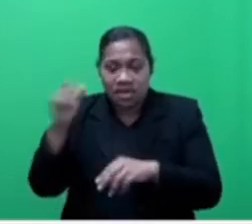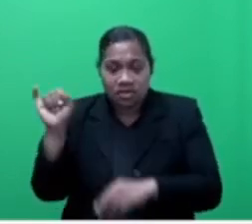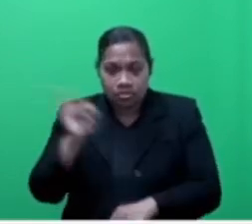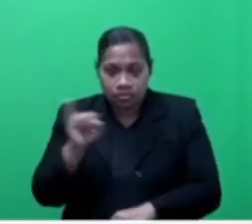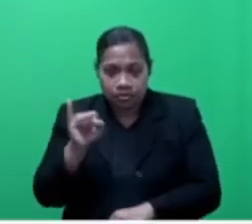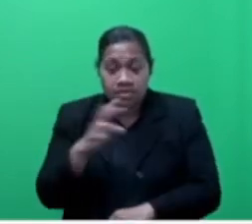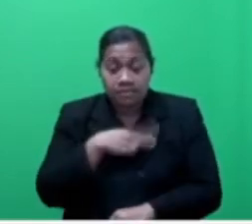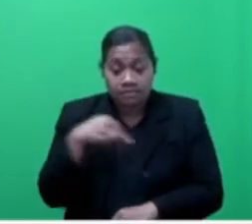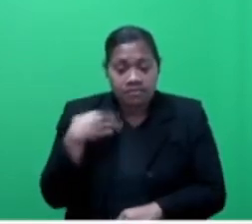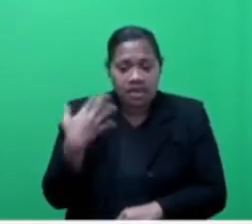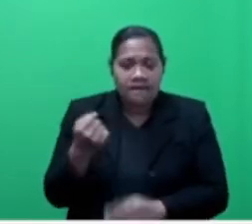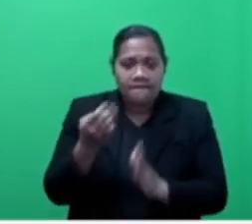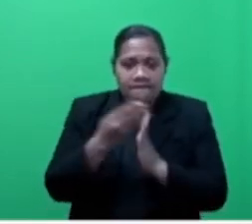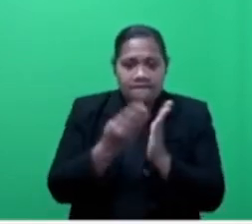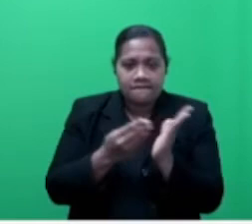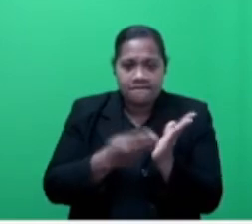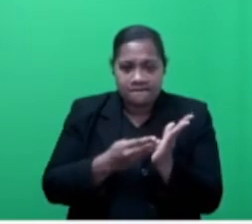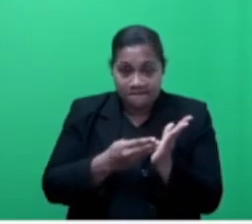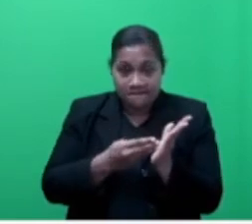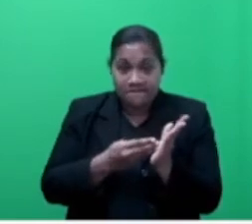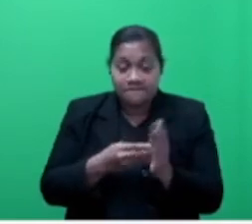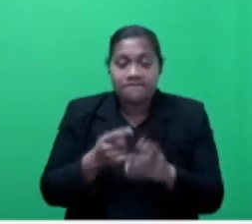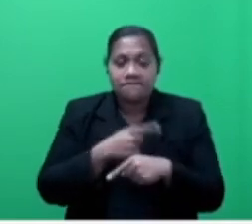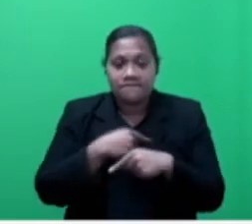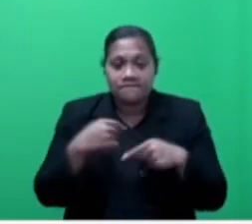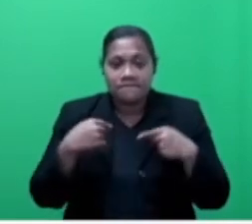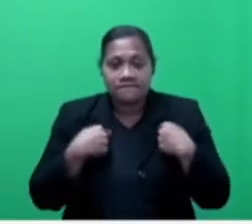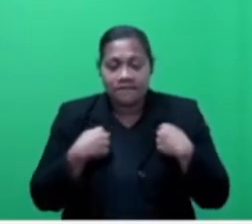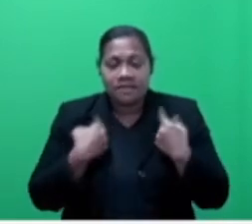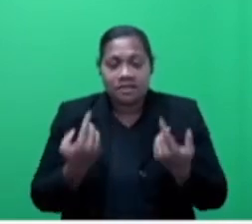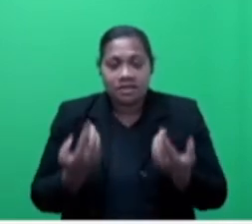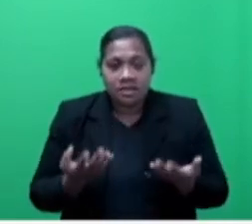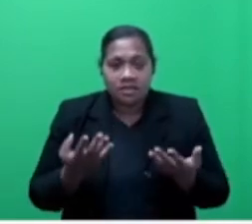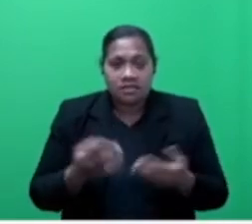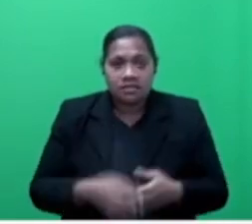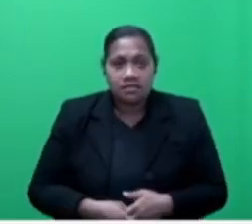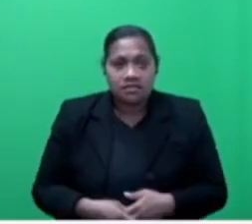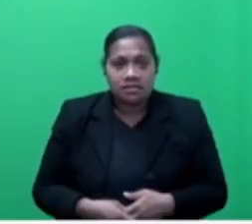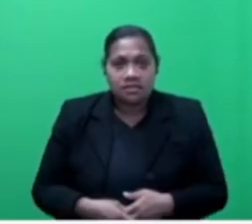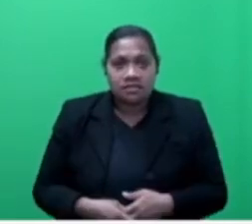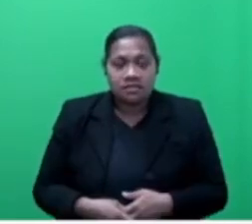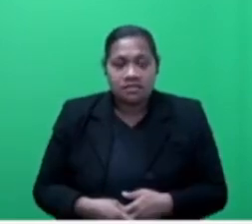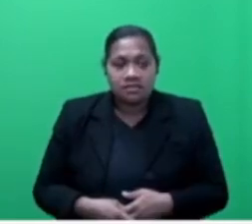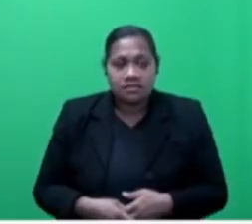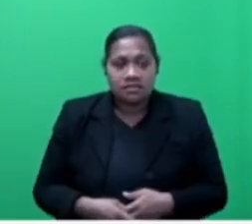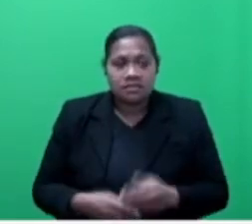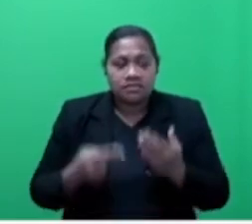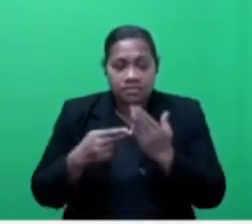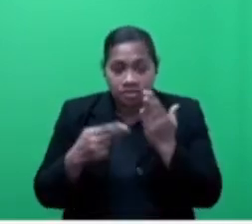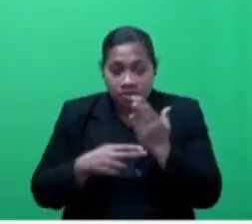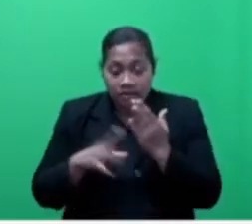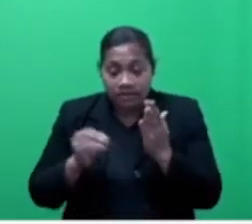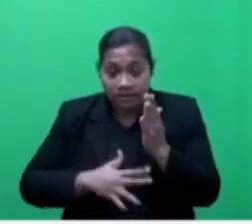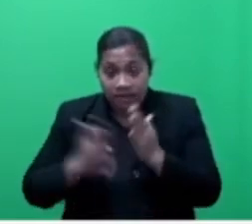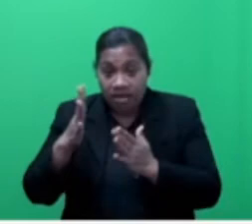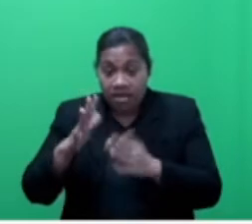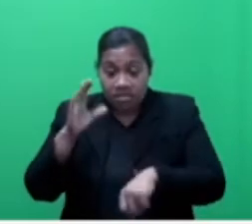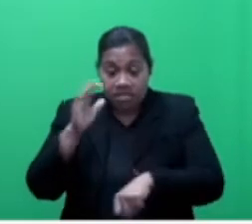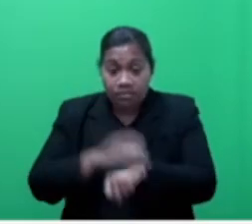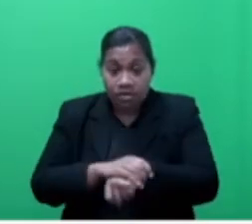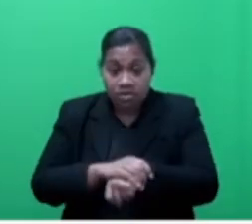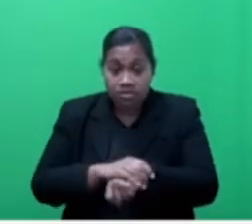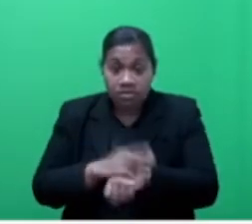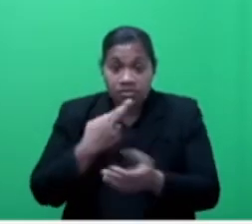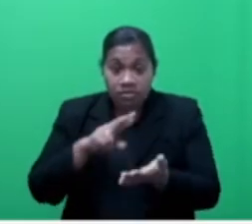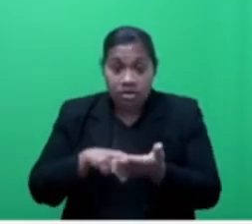ministry has a budgetary allocations where we, upon the receipt of the fire report and the police report, we pay out $1,000 immediately